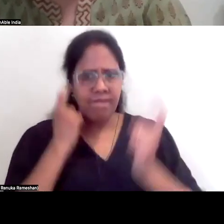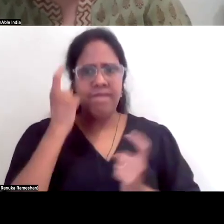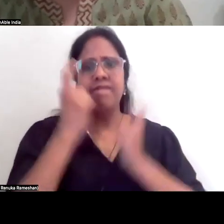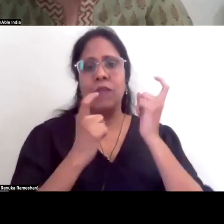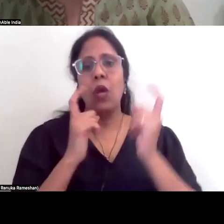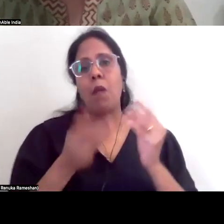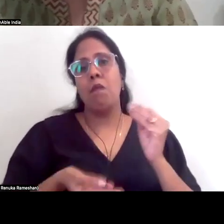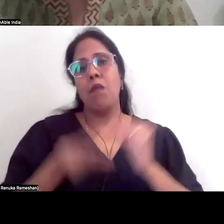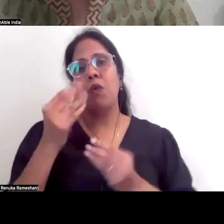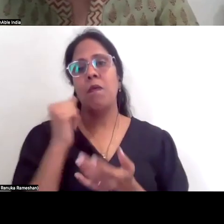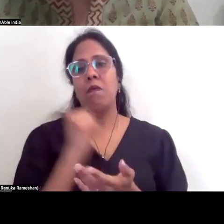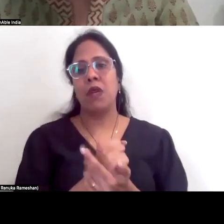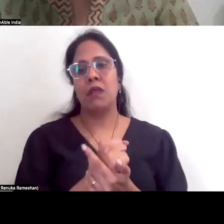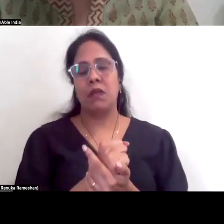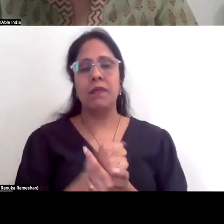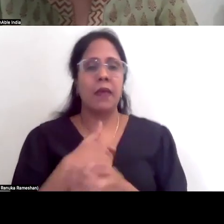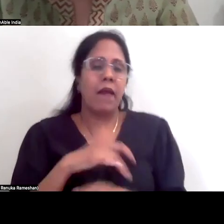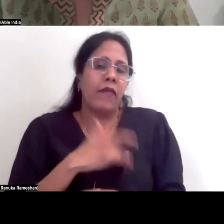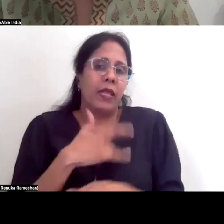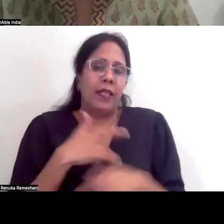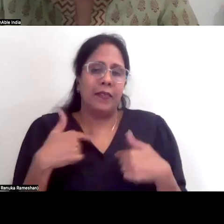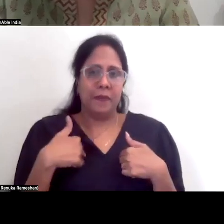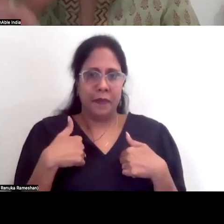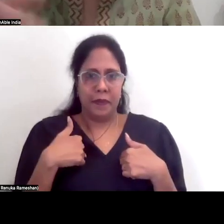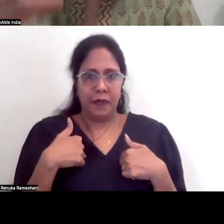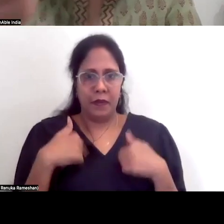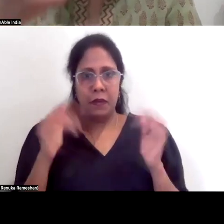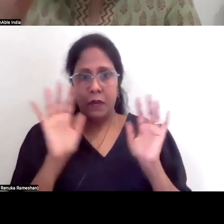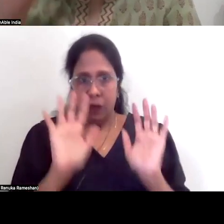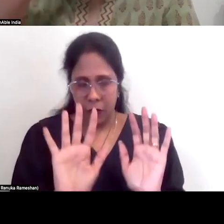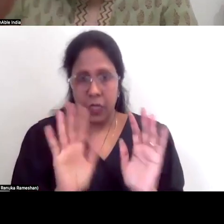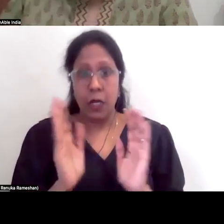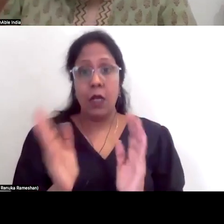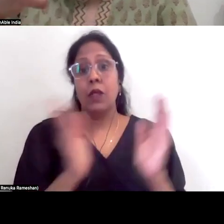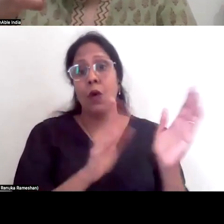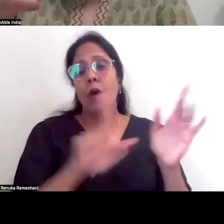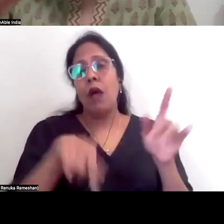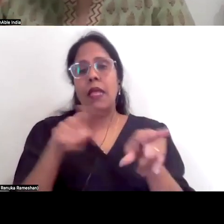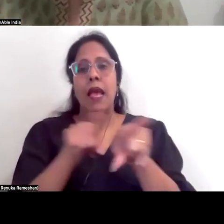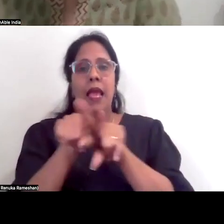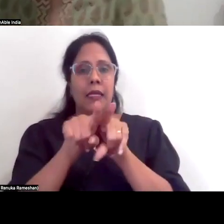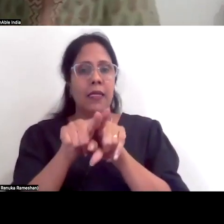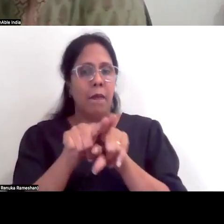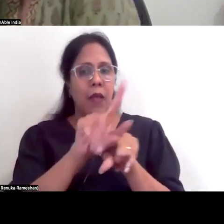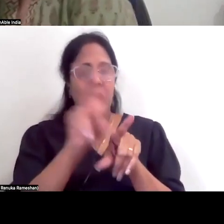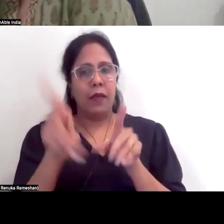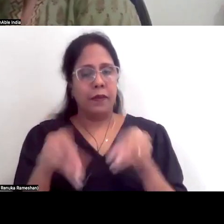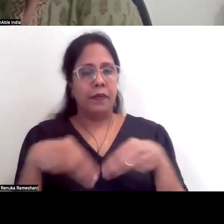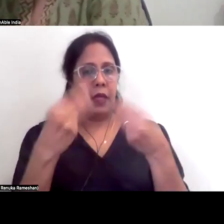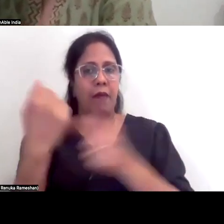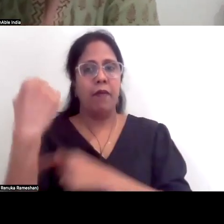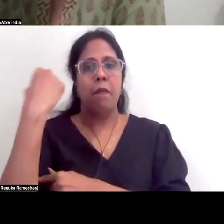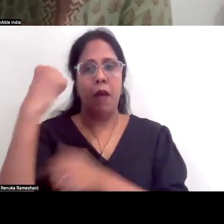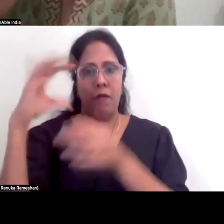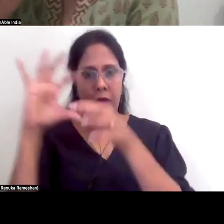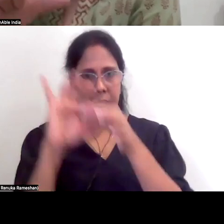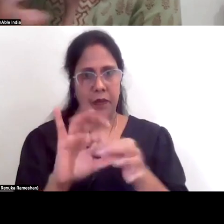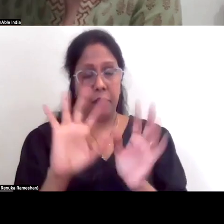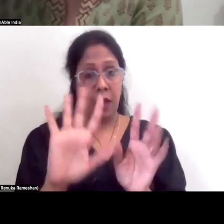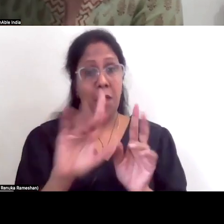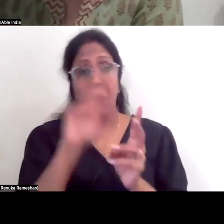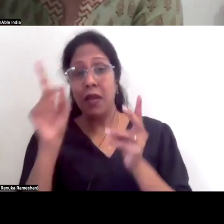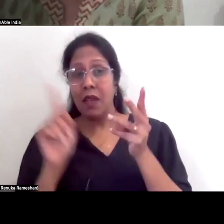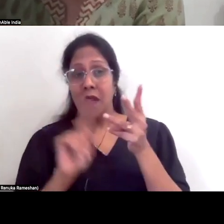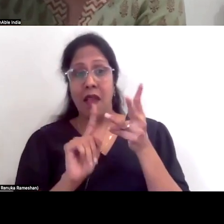what I feel, So I will give you another example on power, but I also want to talk of the